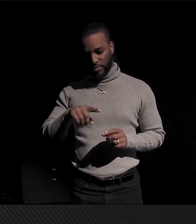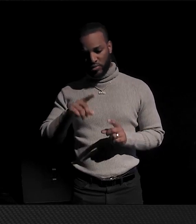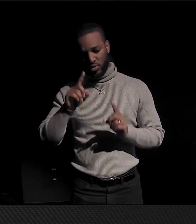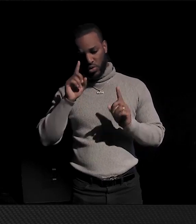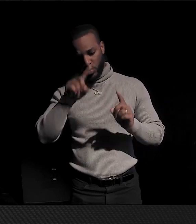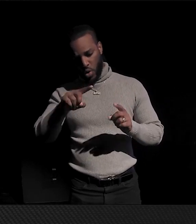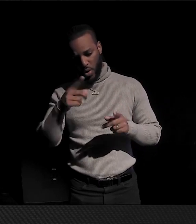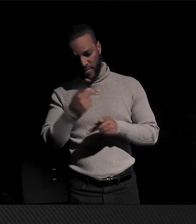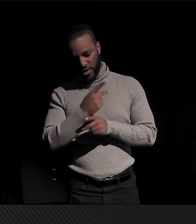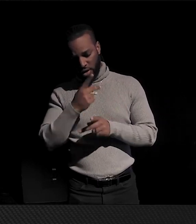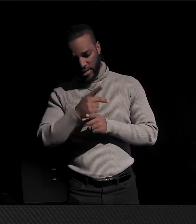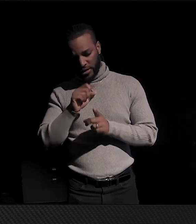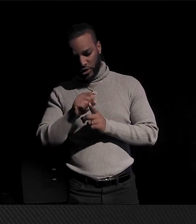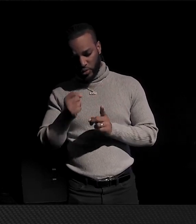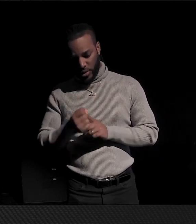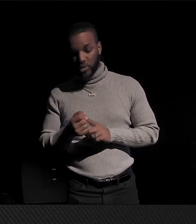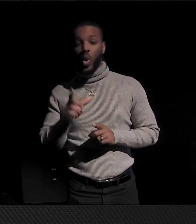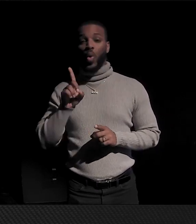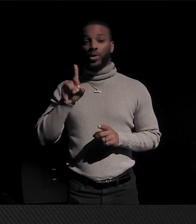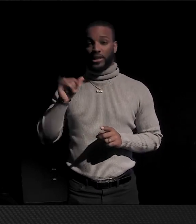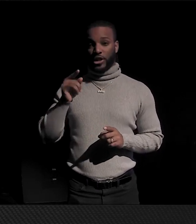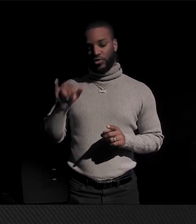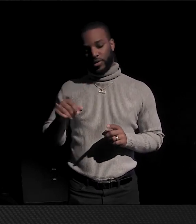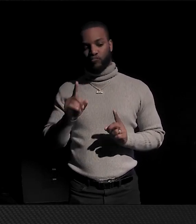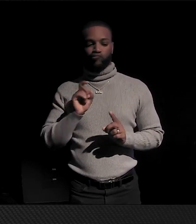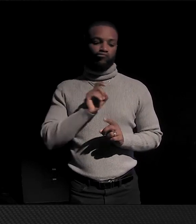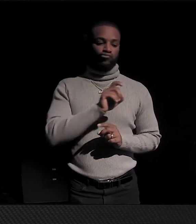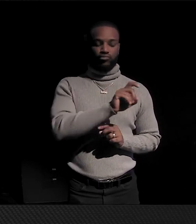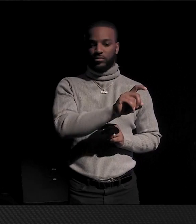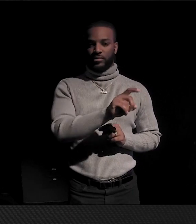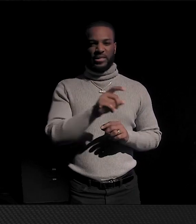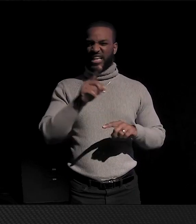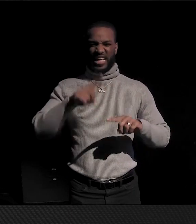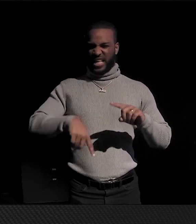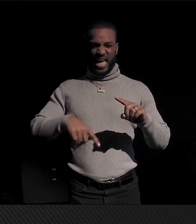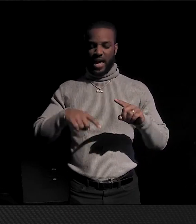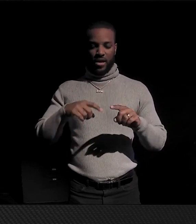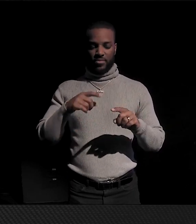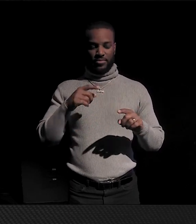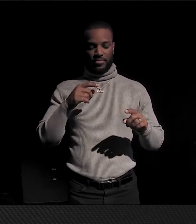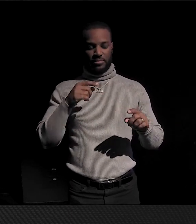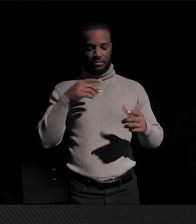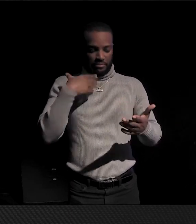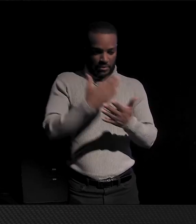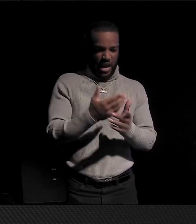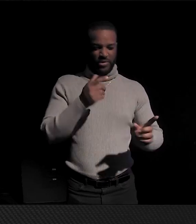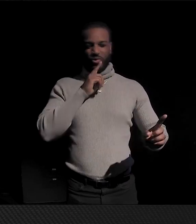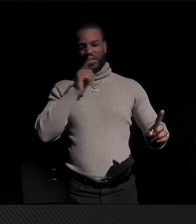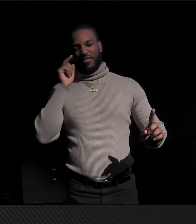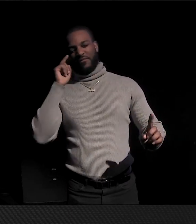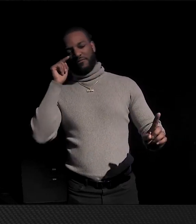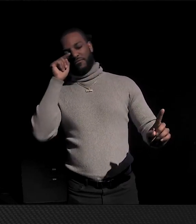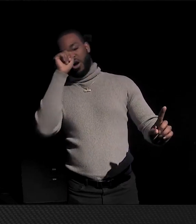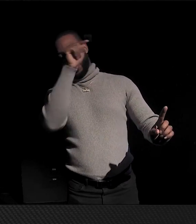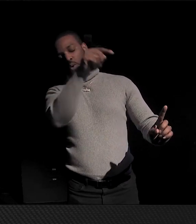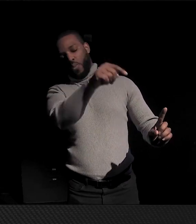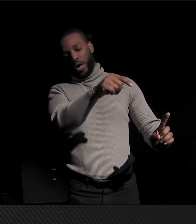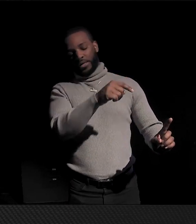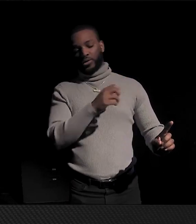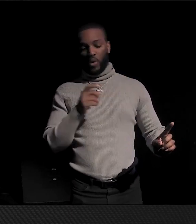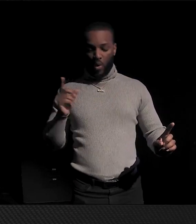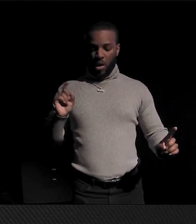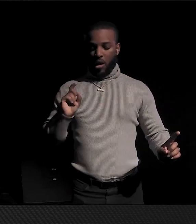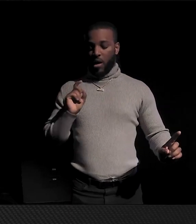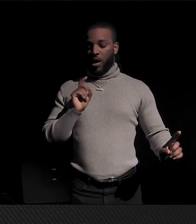a situation. And so Diggory's on his way, and they can't get all the way to where they're supposed to go. It's too far away. And so they have to